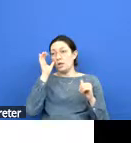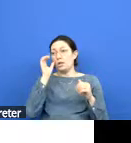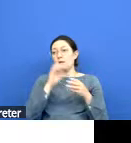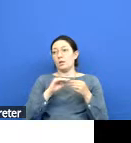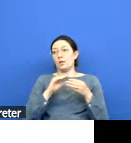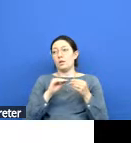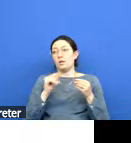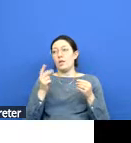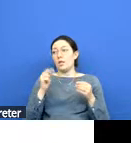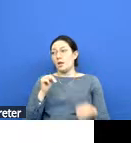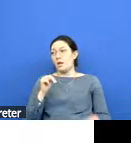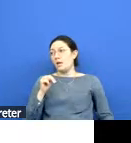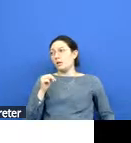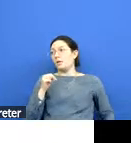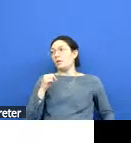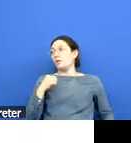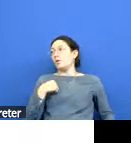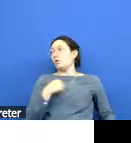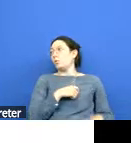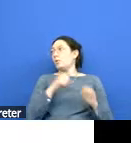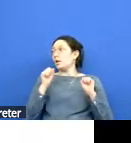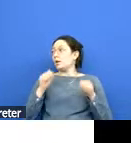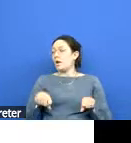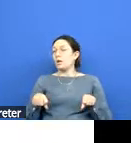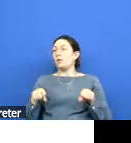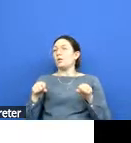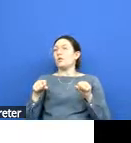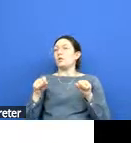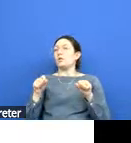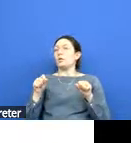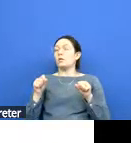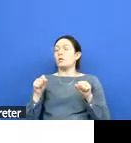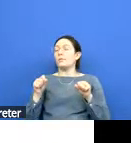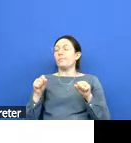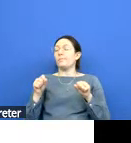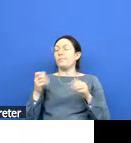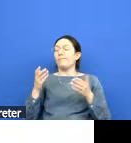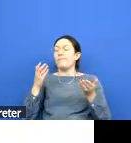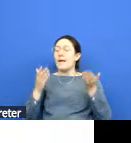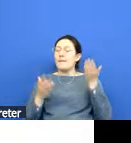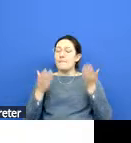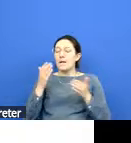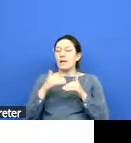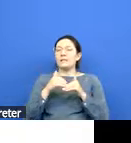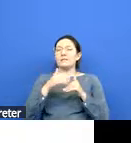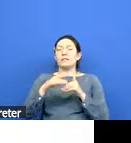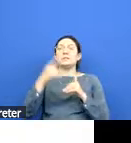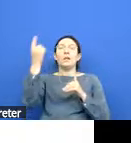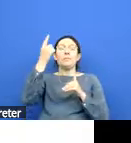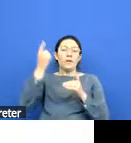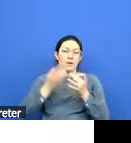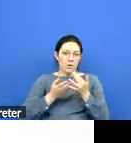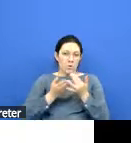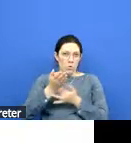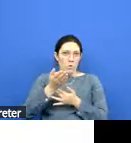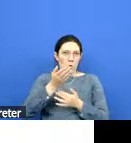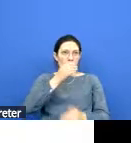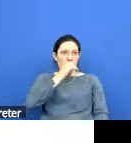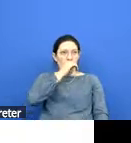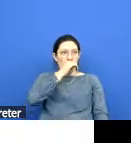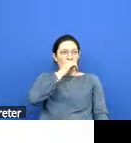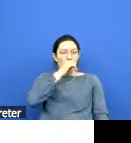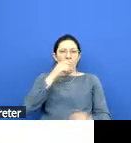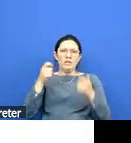we can look at potentially certainly sending something out through